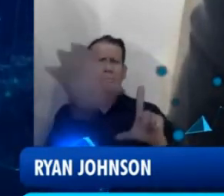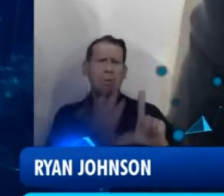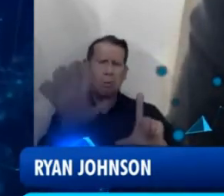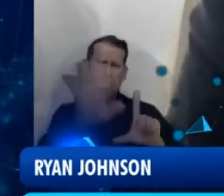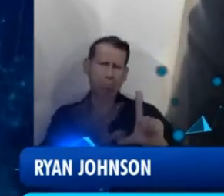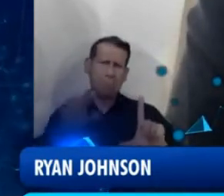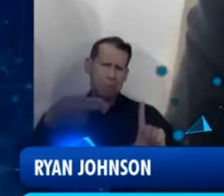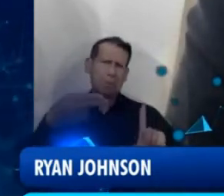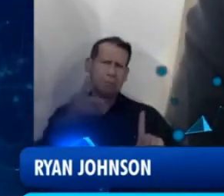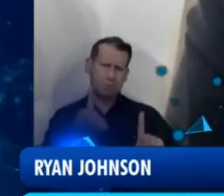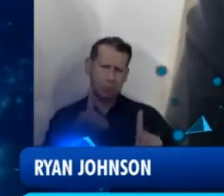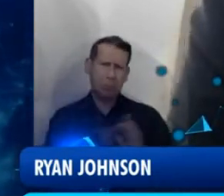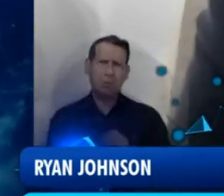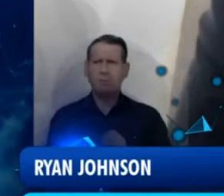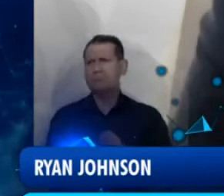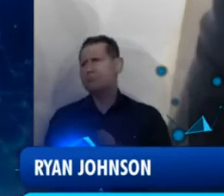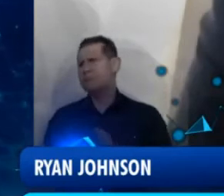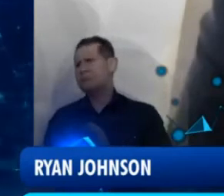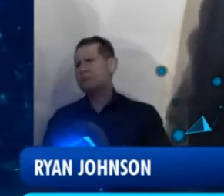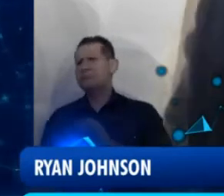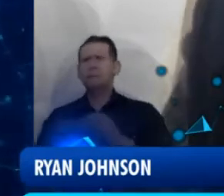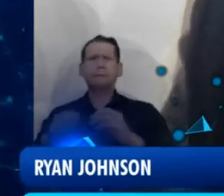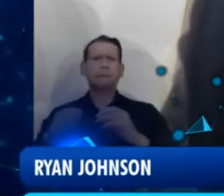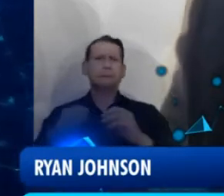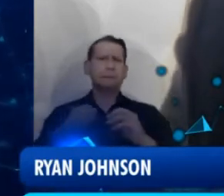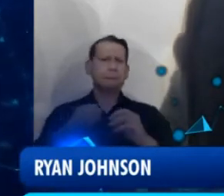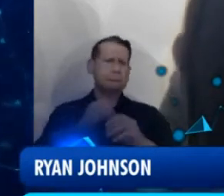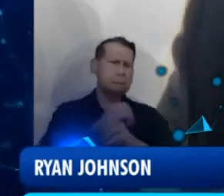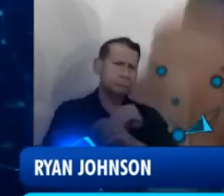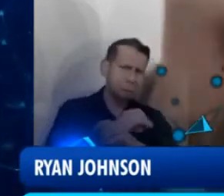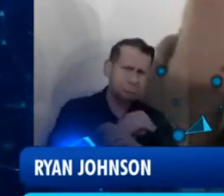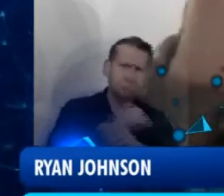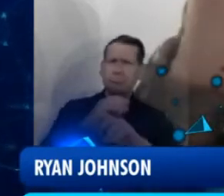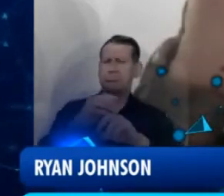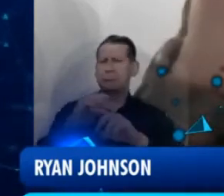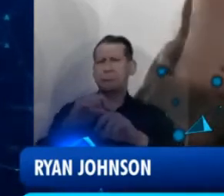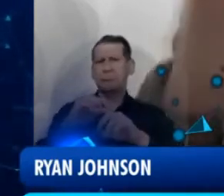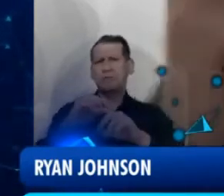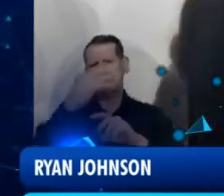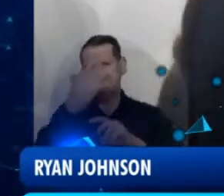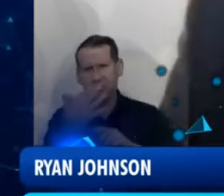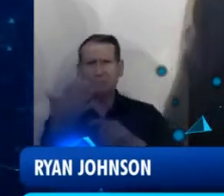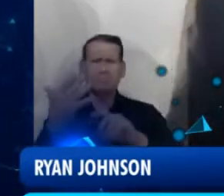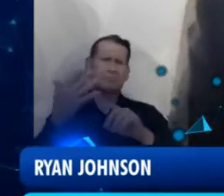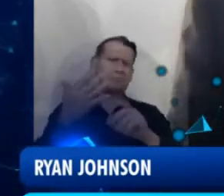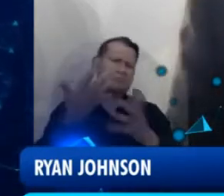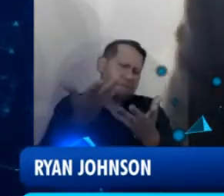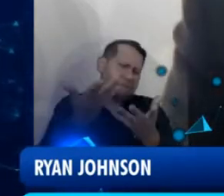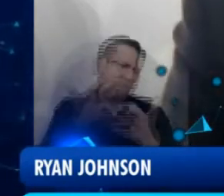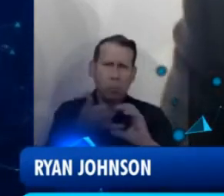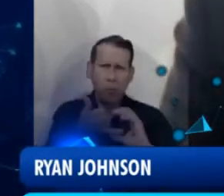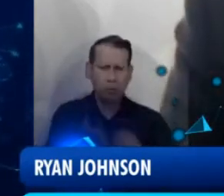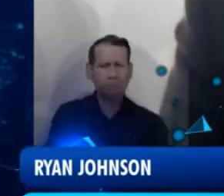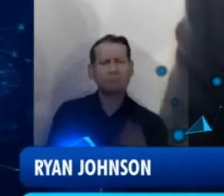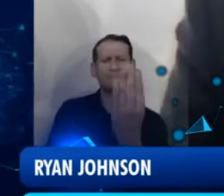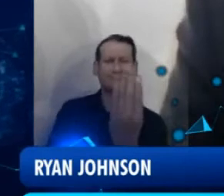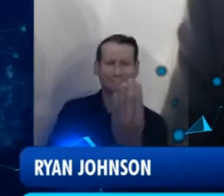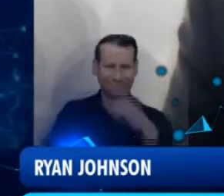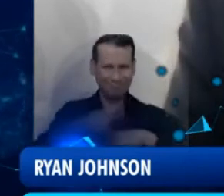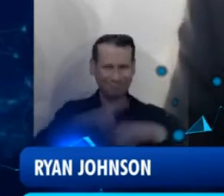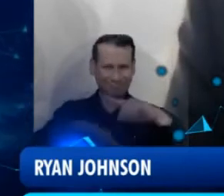video of high definition and social network communication. So a WhatsApp call or